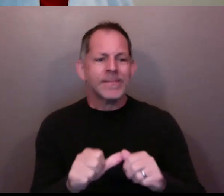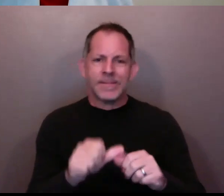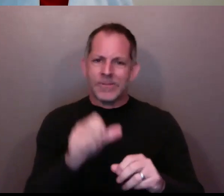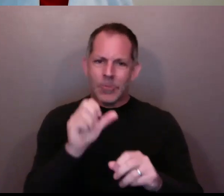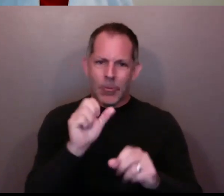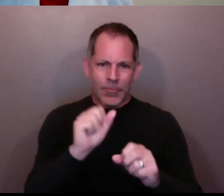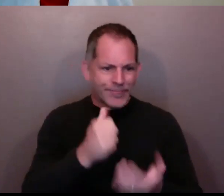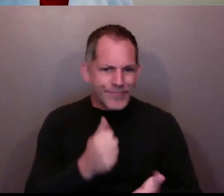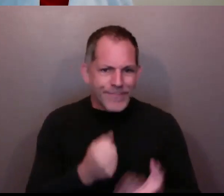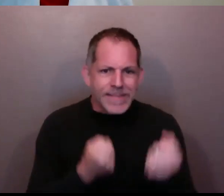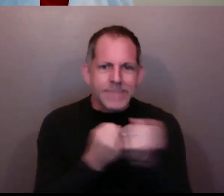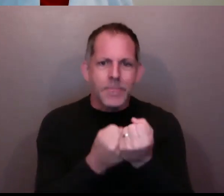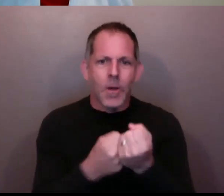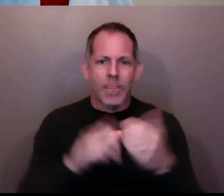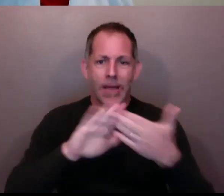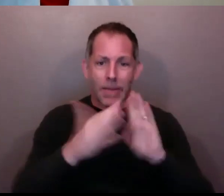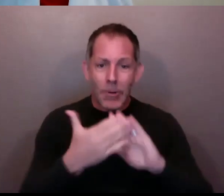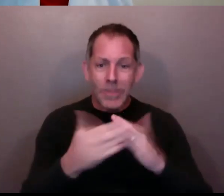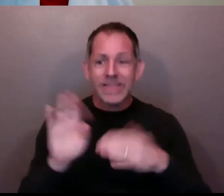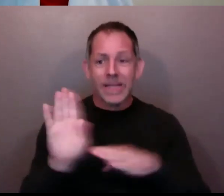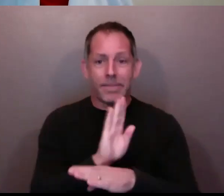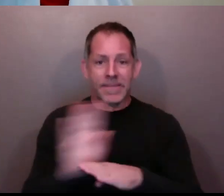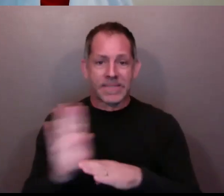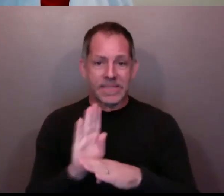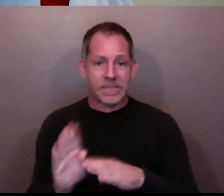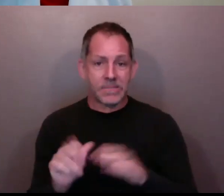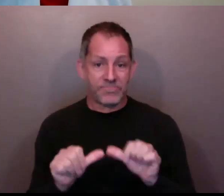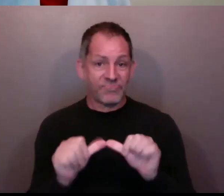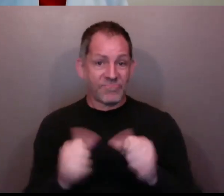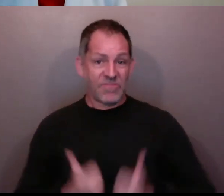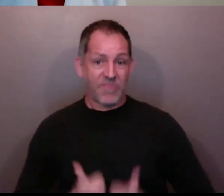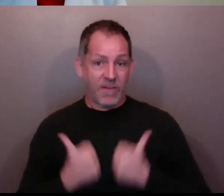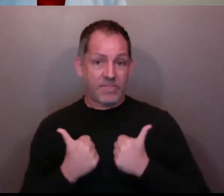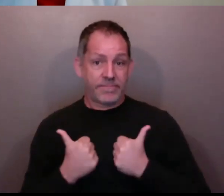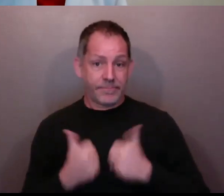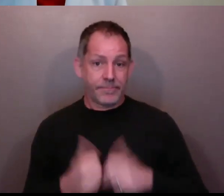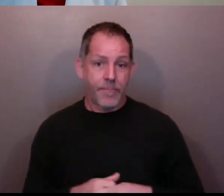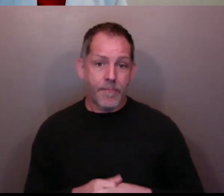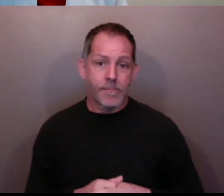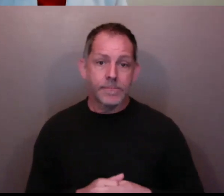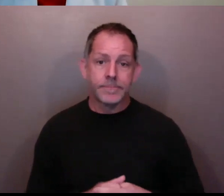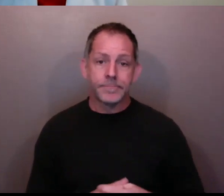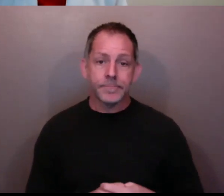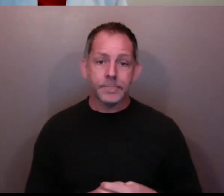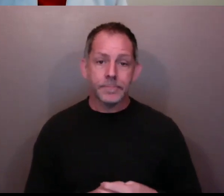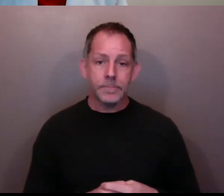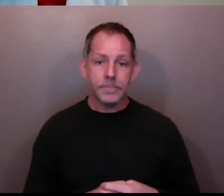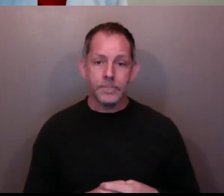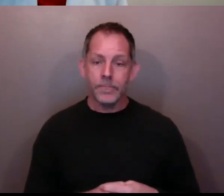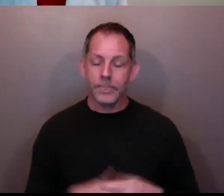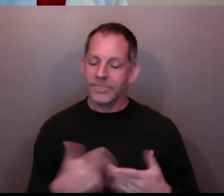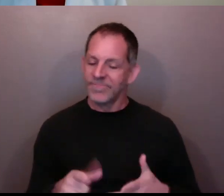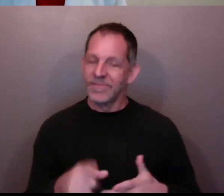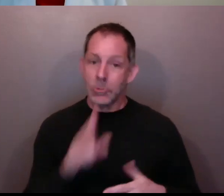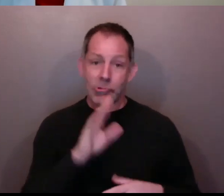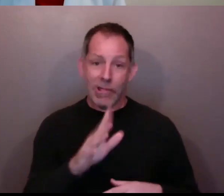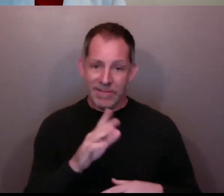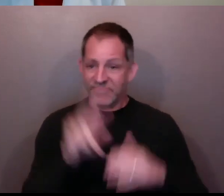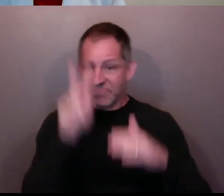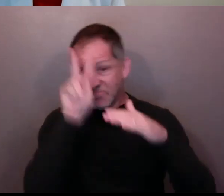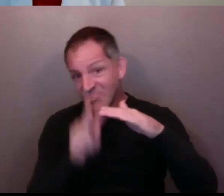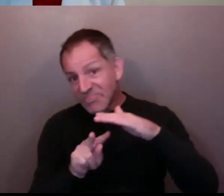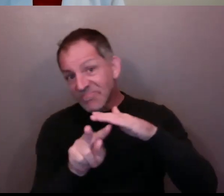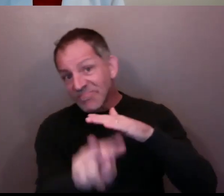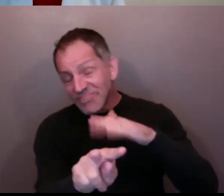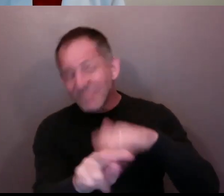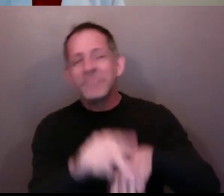really we know that we're in this for the long term. It's going to take a while, but we're going to keep working hard